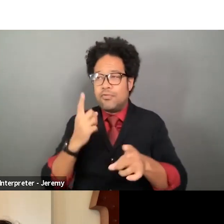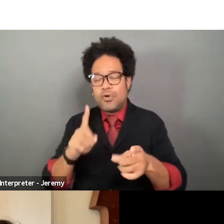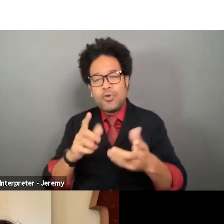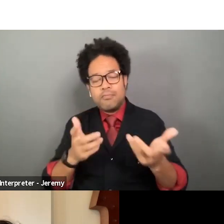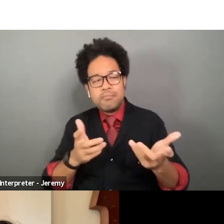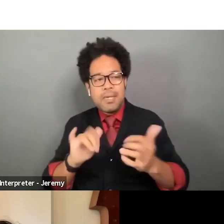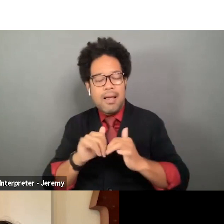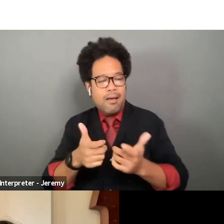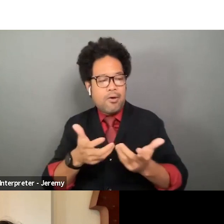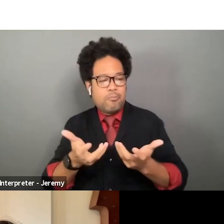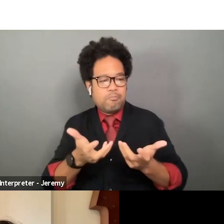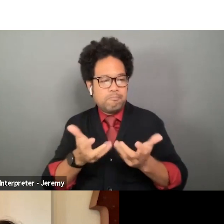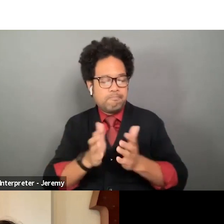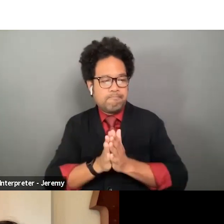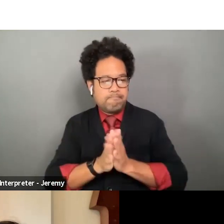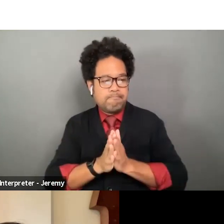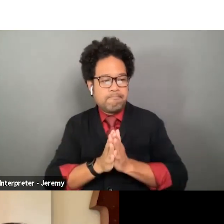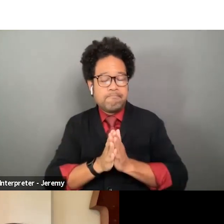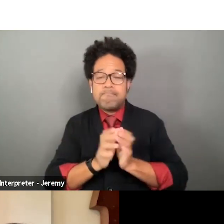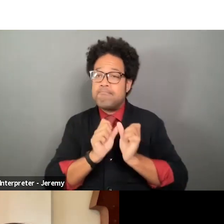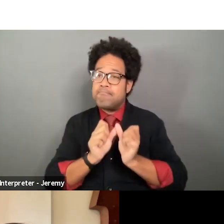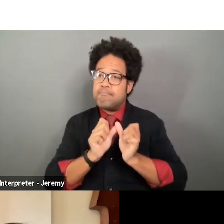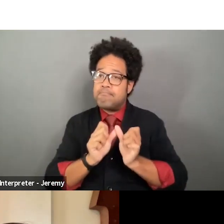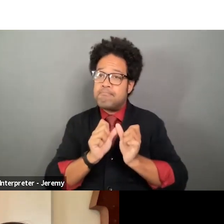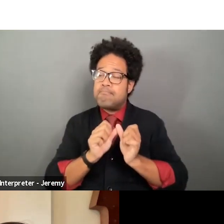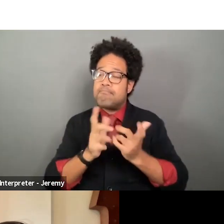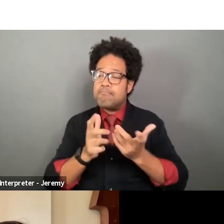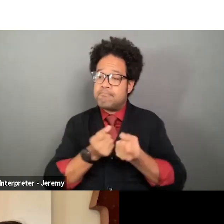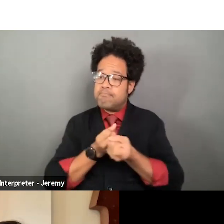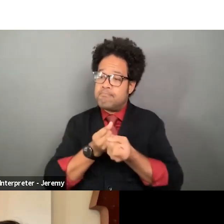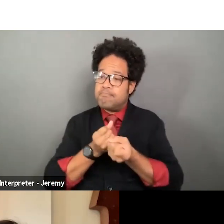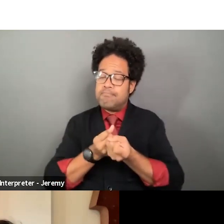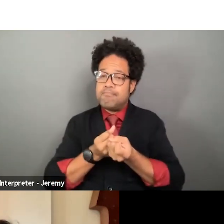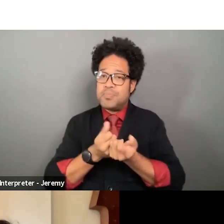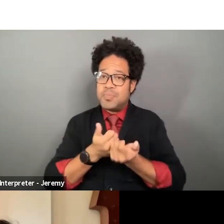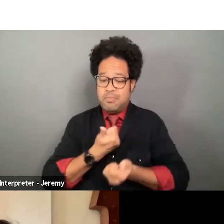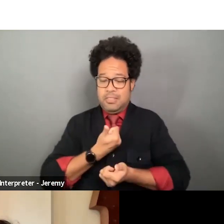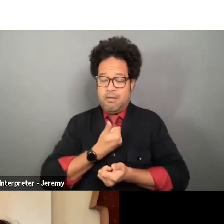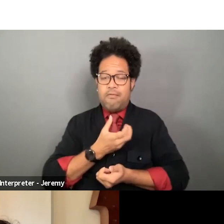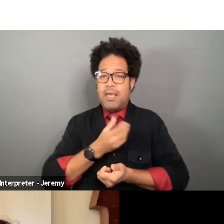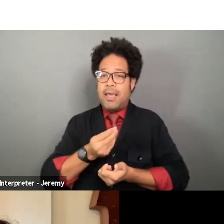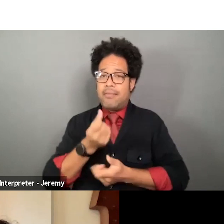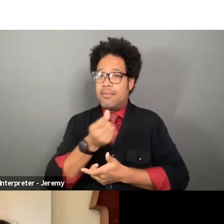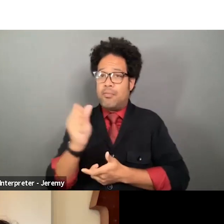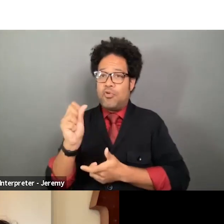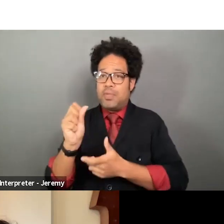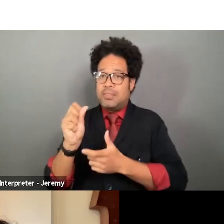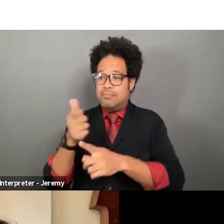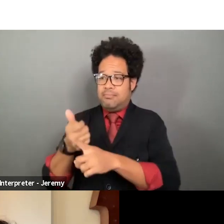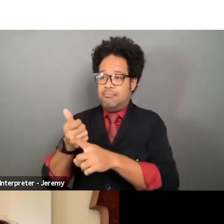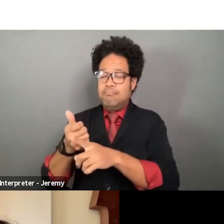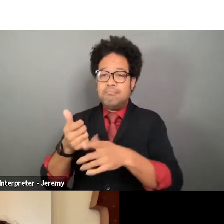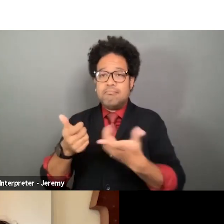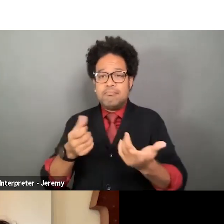how to sustain and nourish both oneself and also the movement at large. And